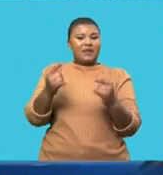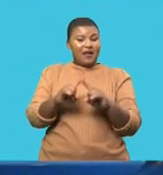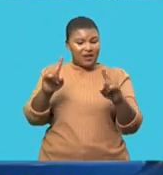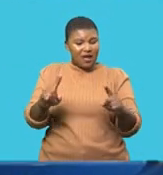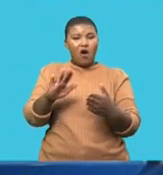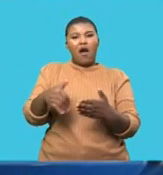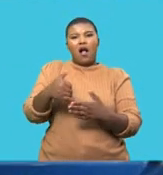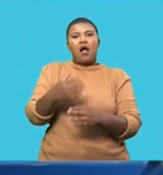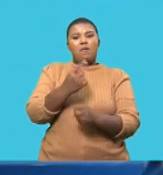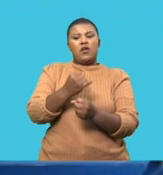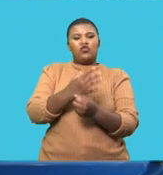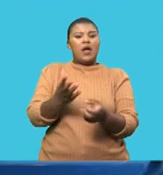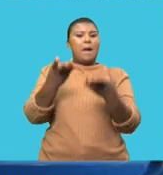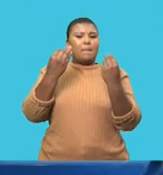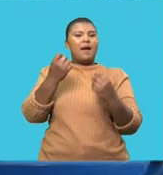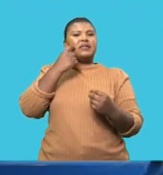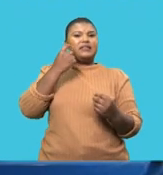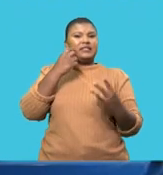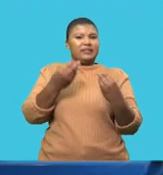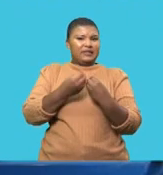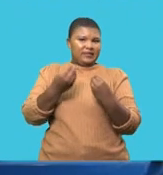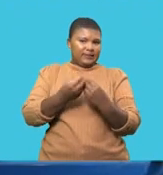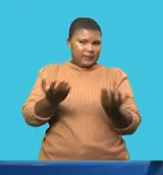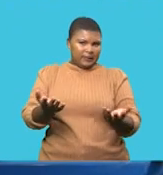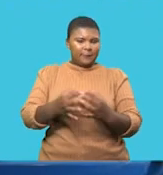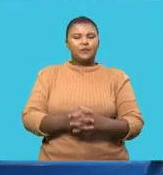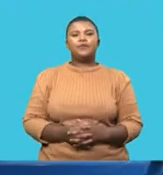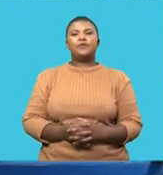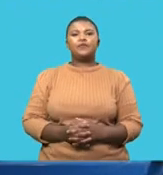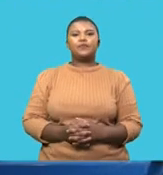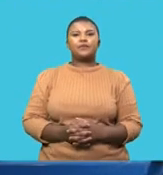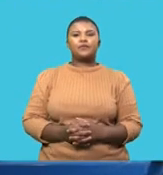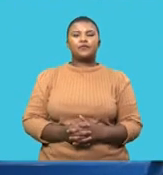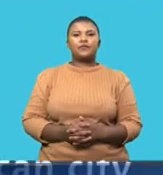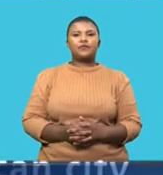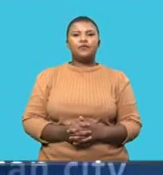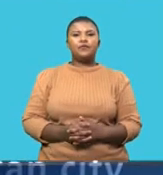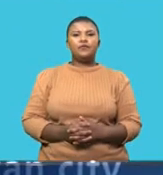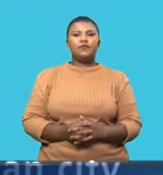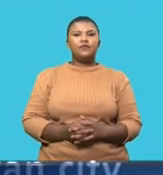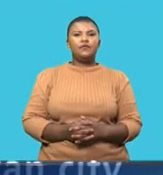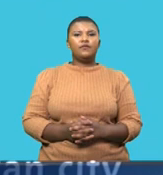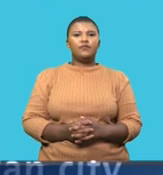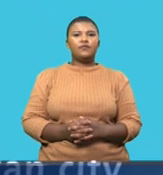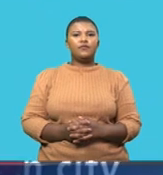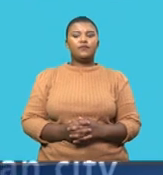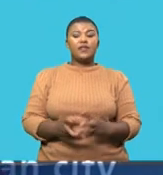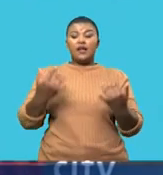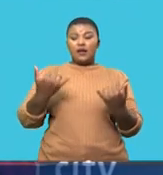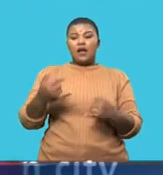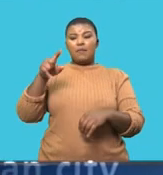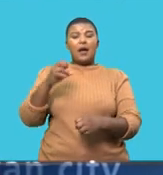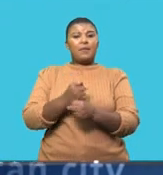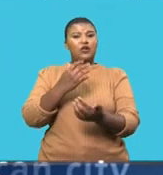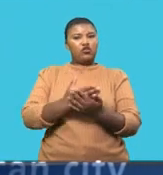go akaretsang phumantsho ya matlo dipalangwang mmogo le tema tsa bosenyi. And keep on visualizing